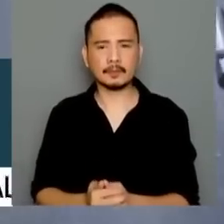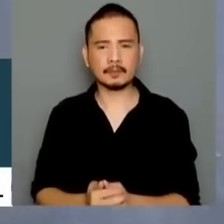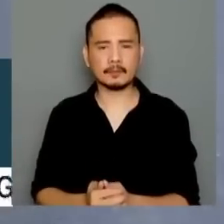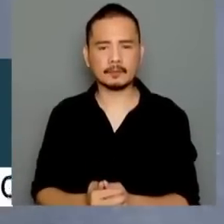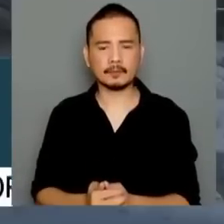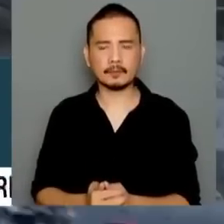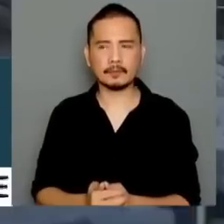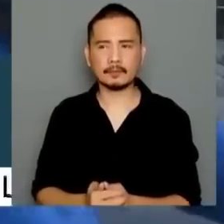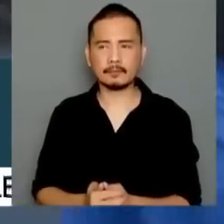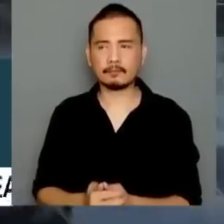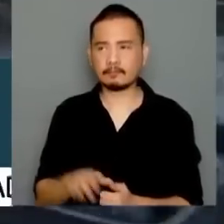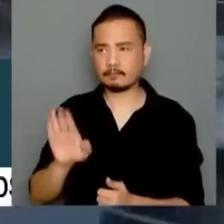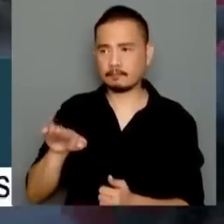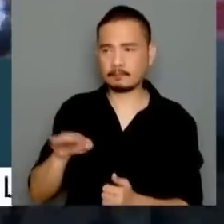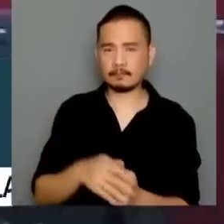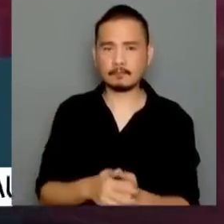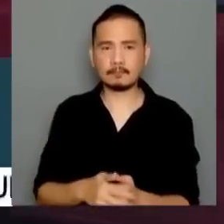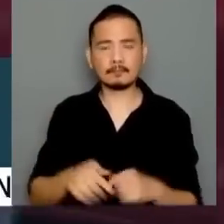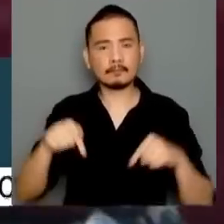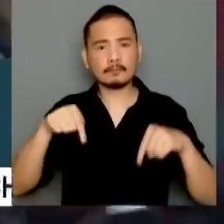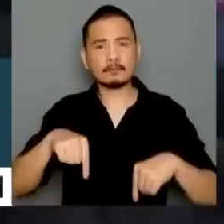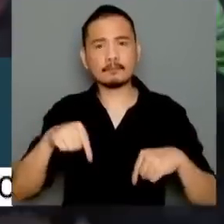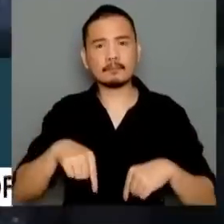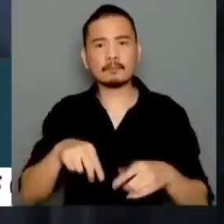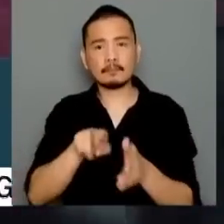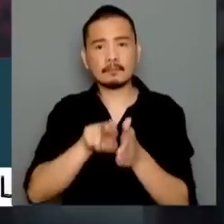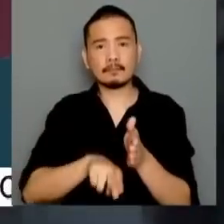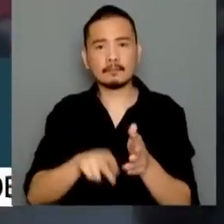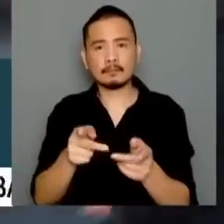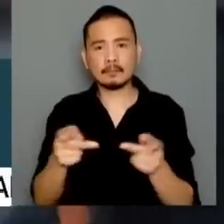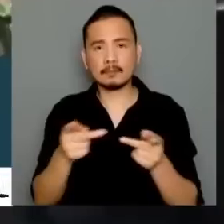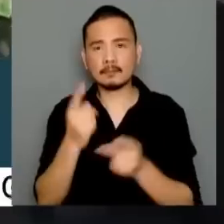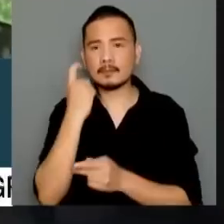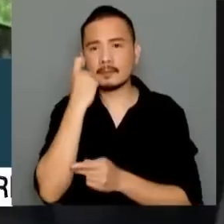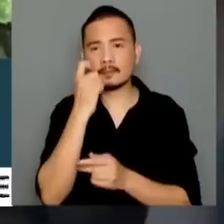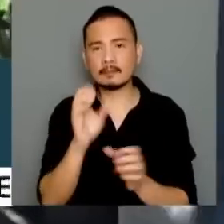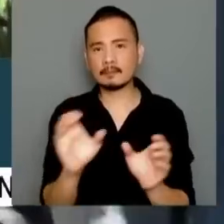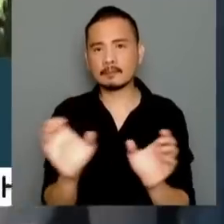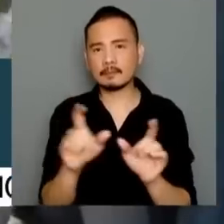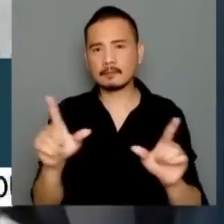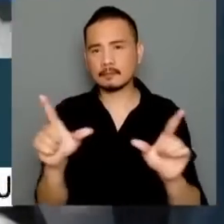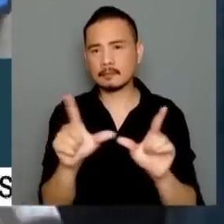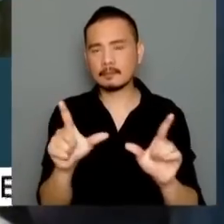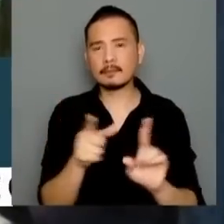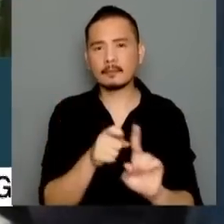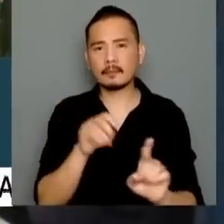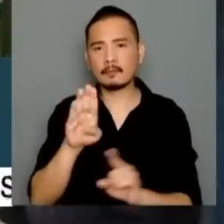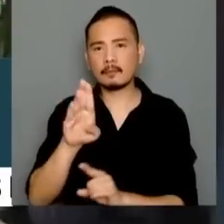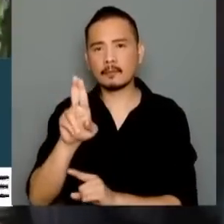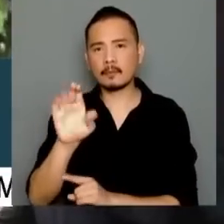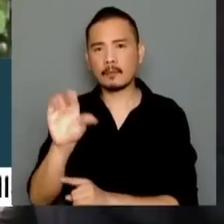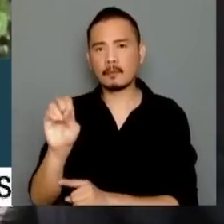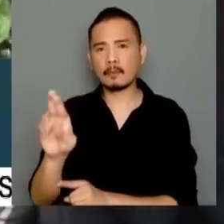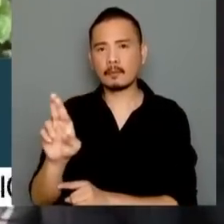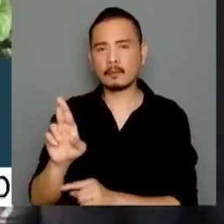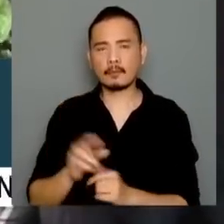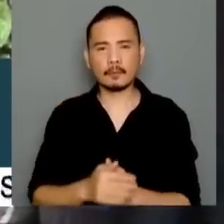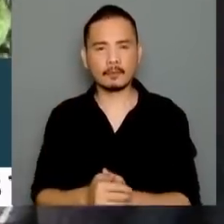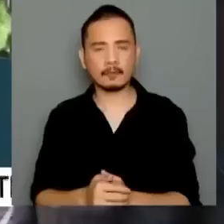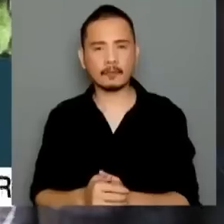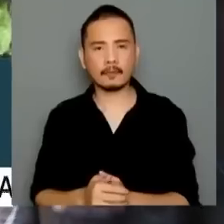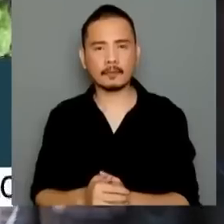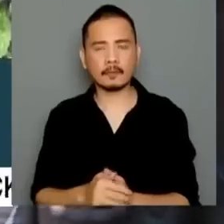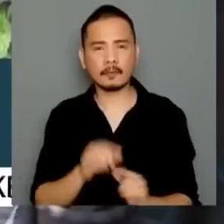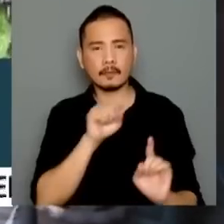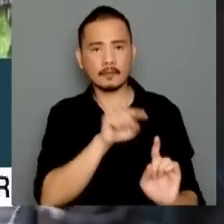Carmina, actually, this particular funeral parlor was just recently accredited by the Bureau of Corrections. So the accredited funeral parlor of the